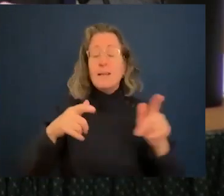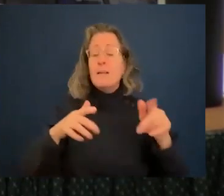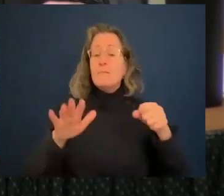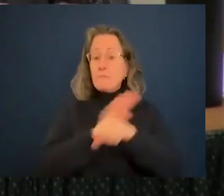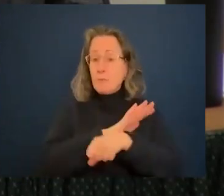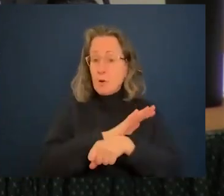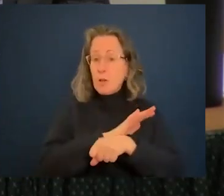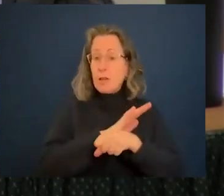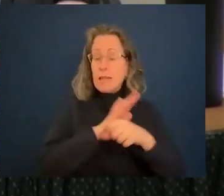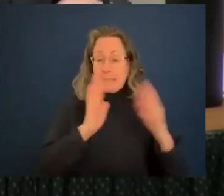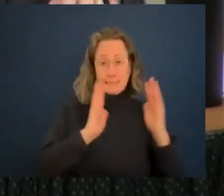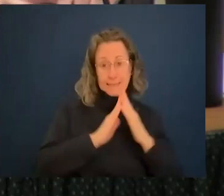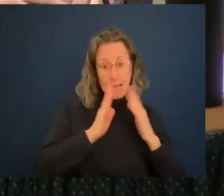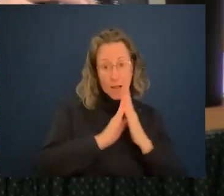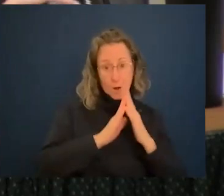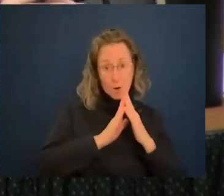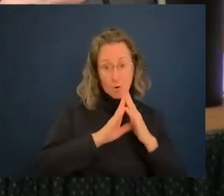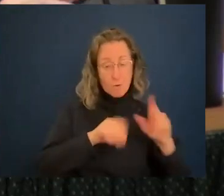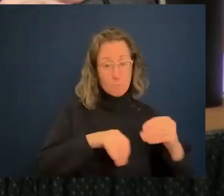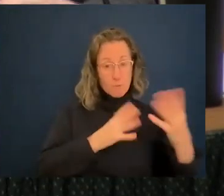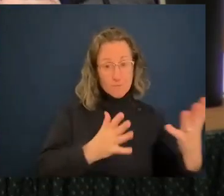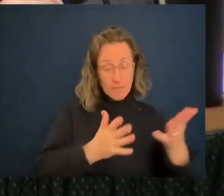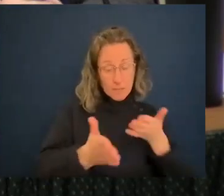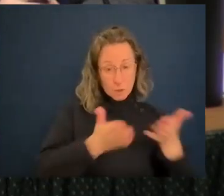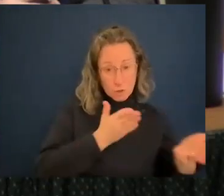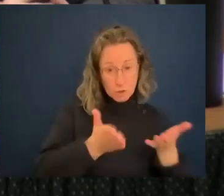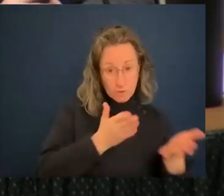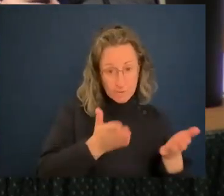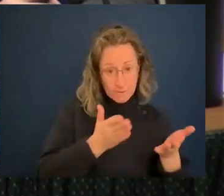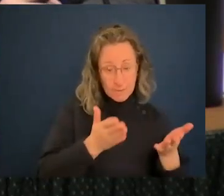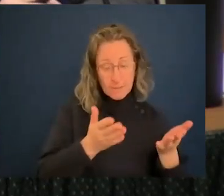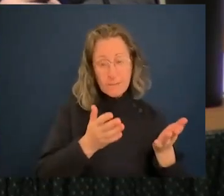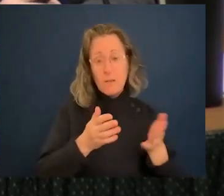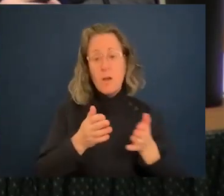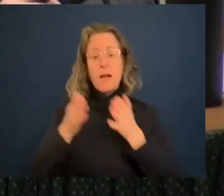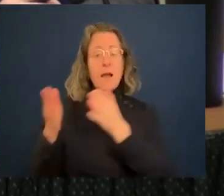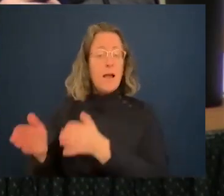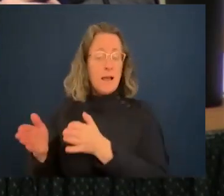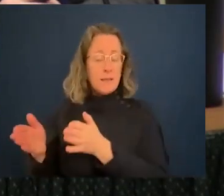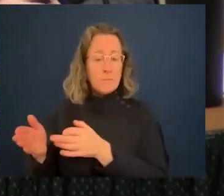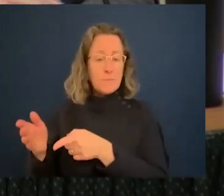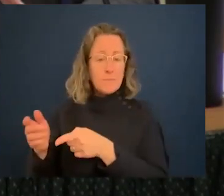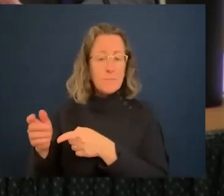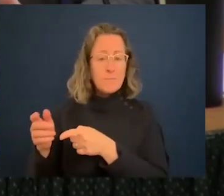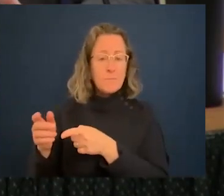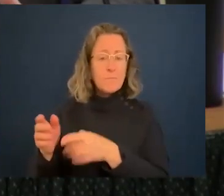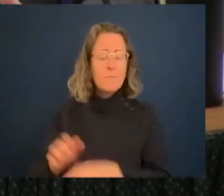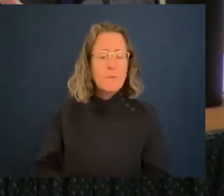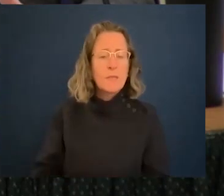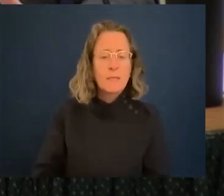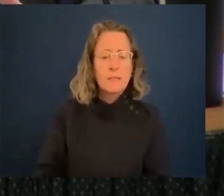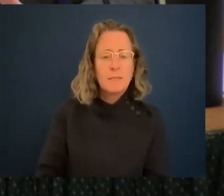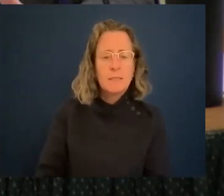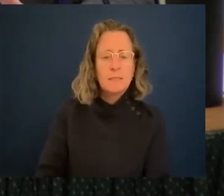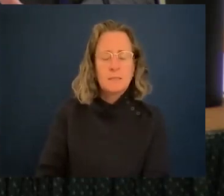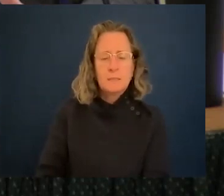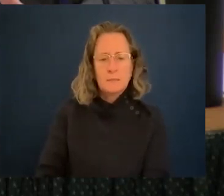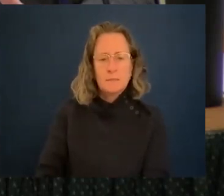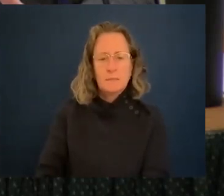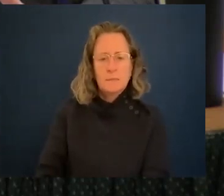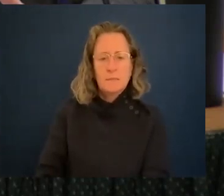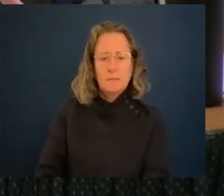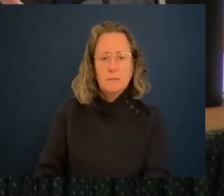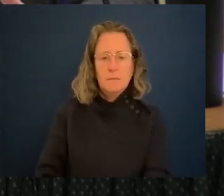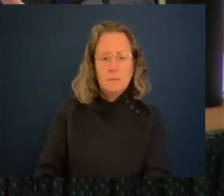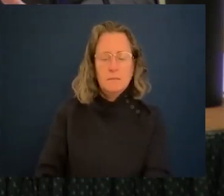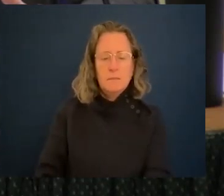as we progress down that Avenue yeah um so we we're Gathering the information as the